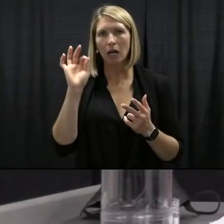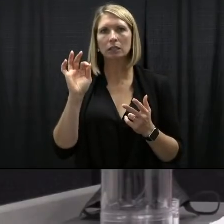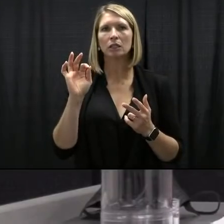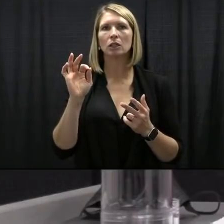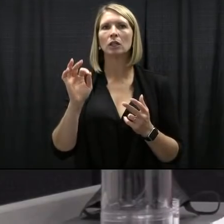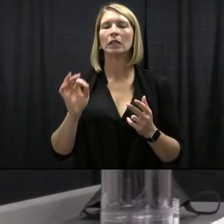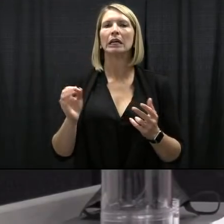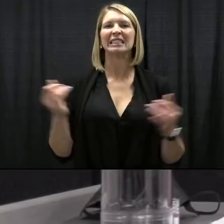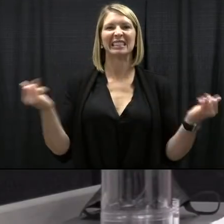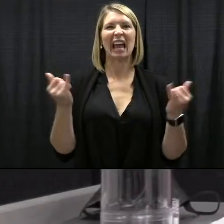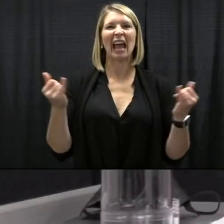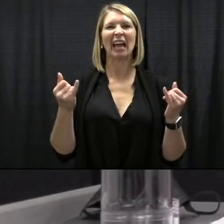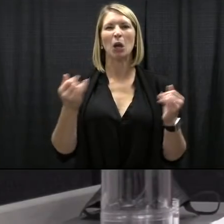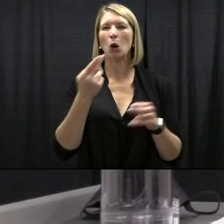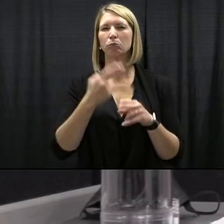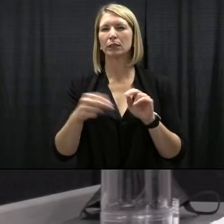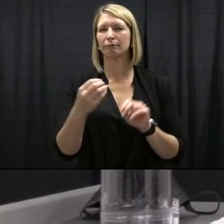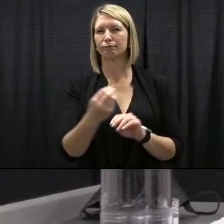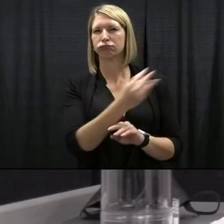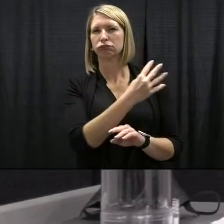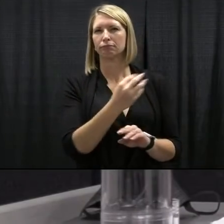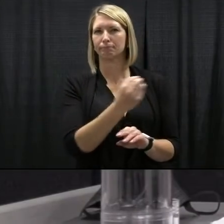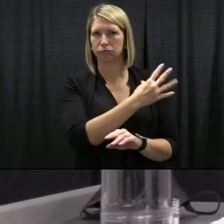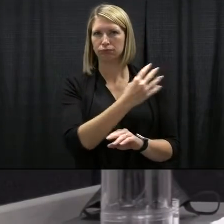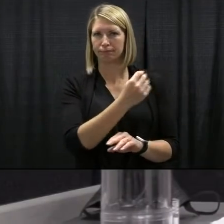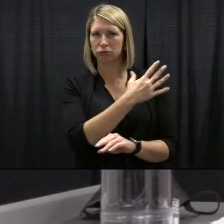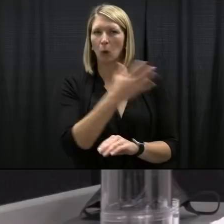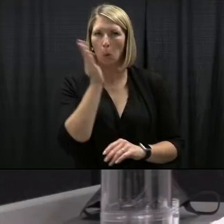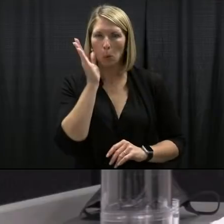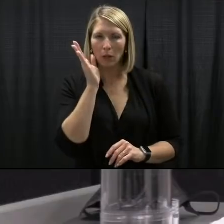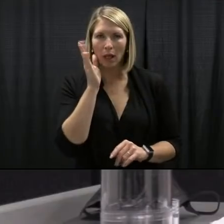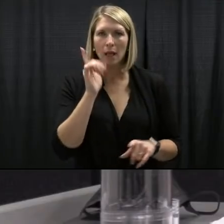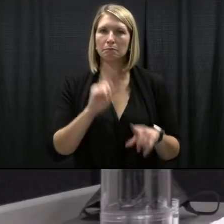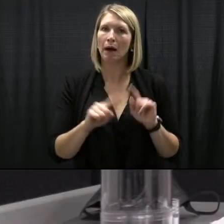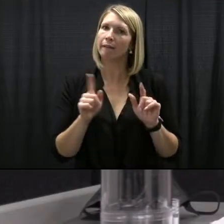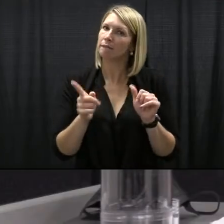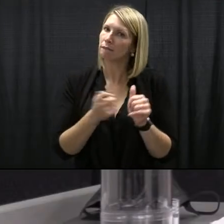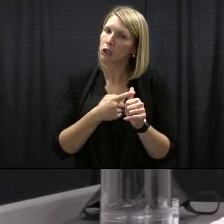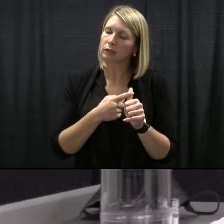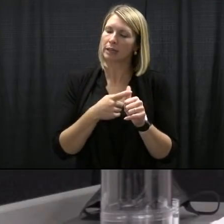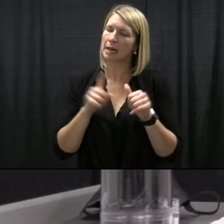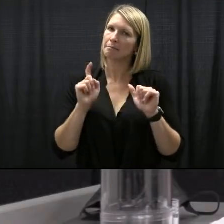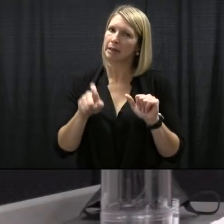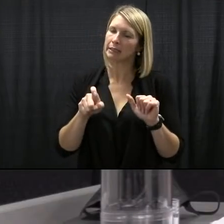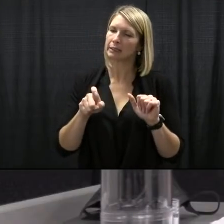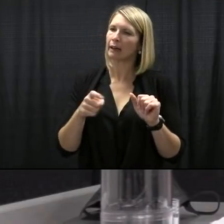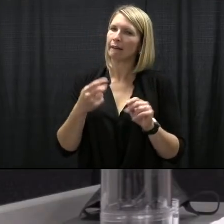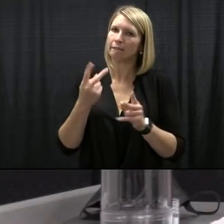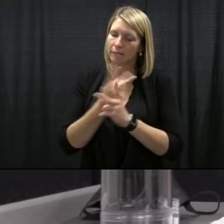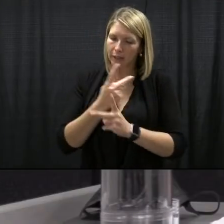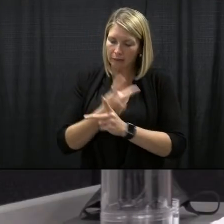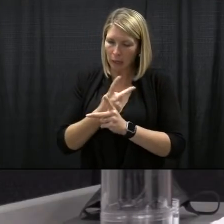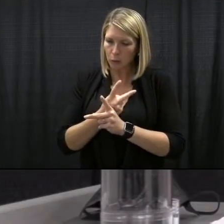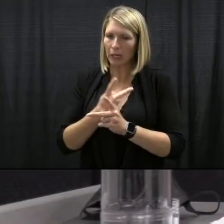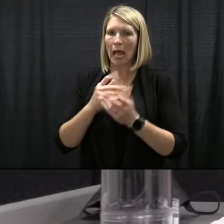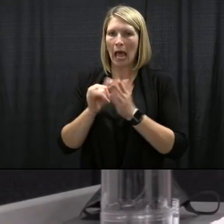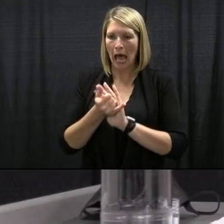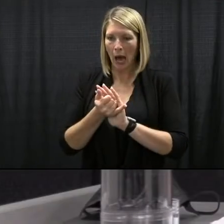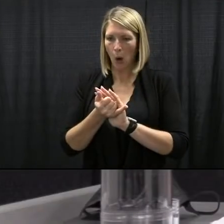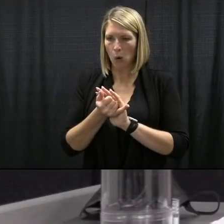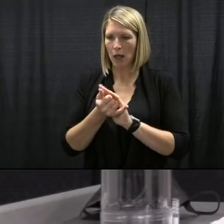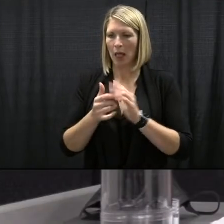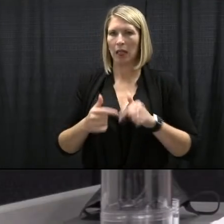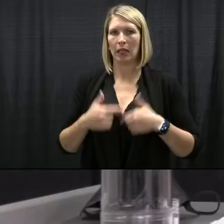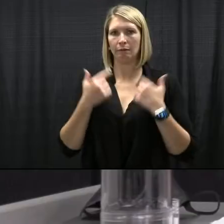you a bit more today, but we must collectively learn to move forward and continue to develop means and ways to coexist with